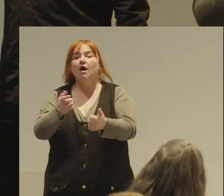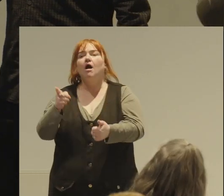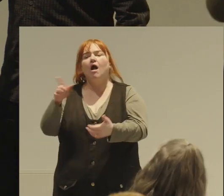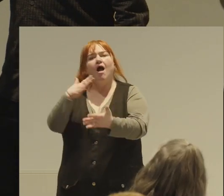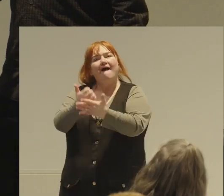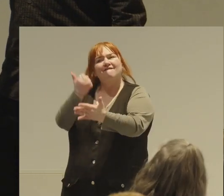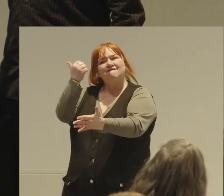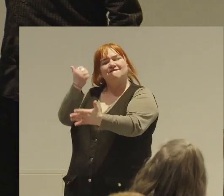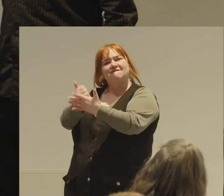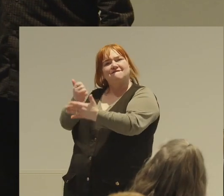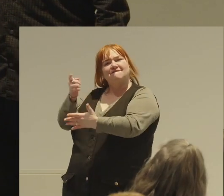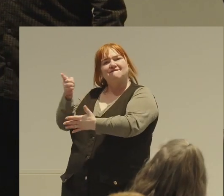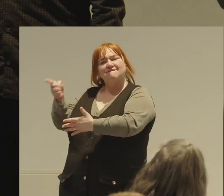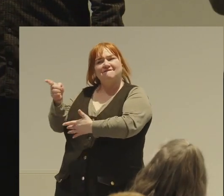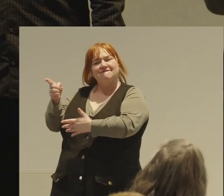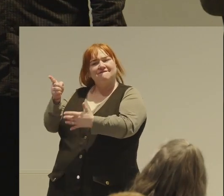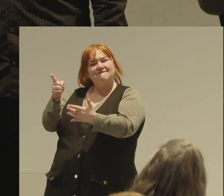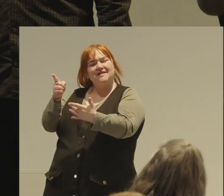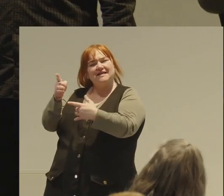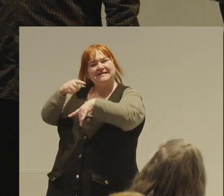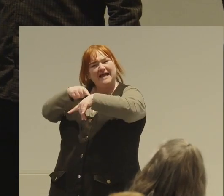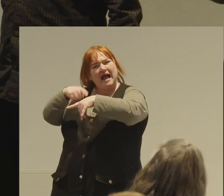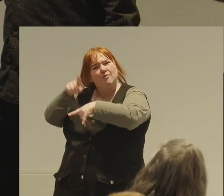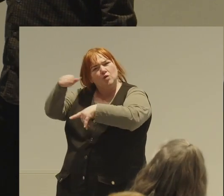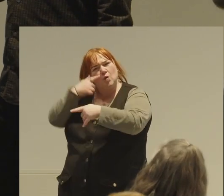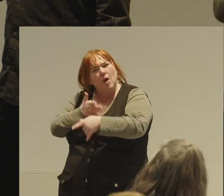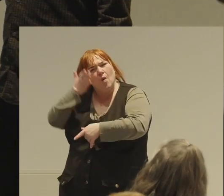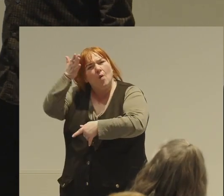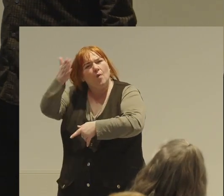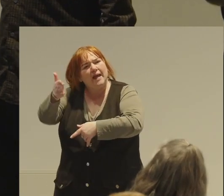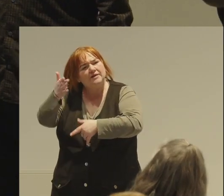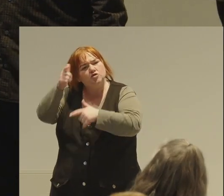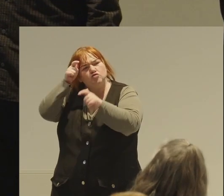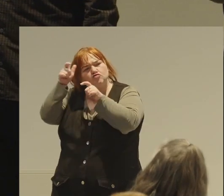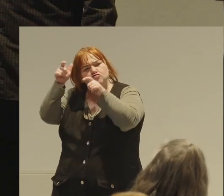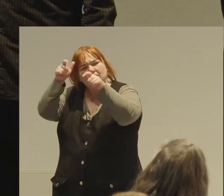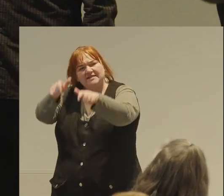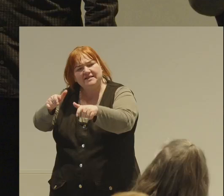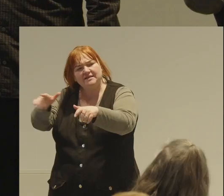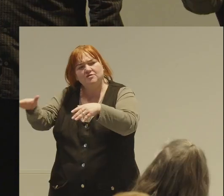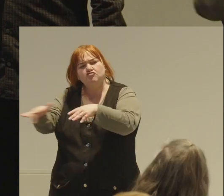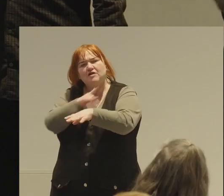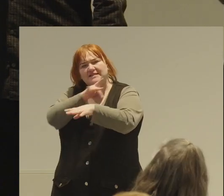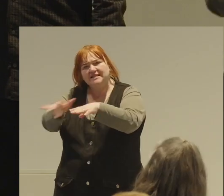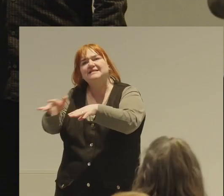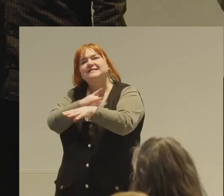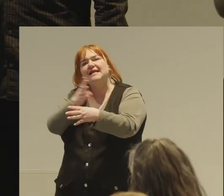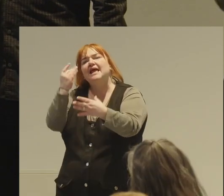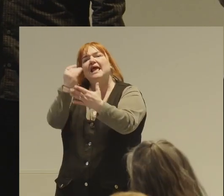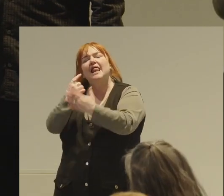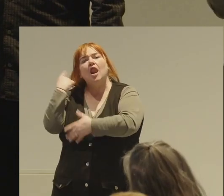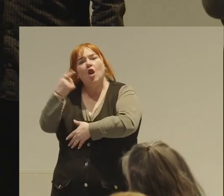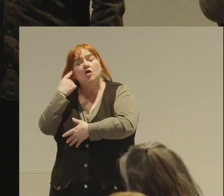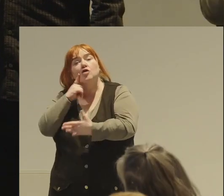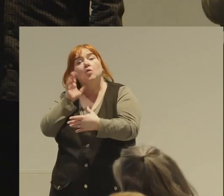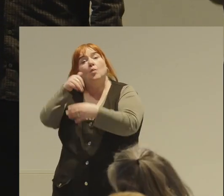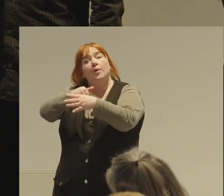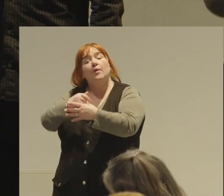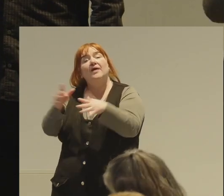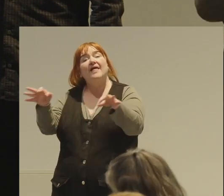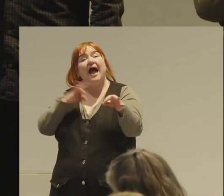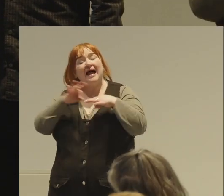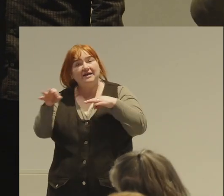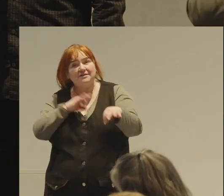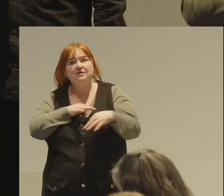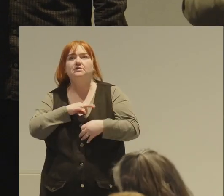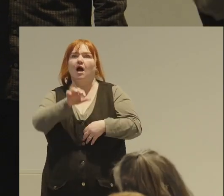the residency in London where you got to work with actors and direct them too. Yeah. So we got to work with like